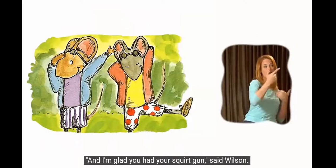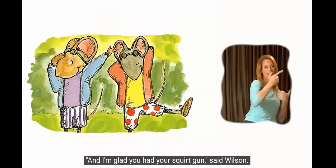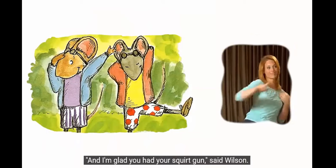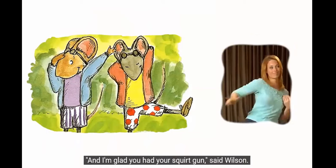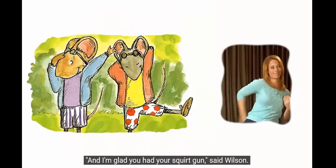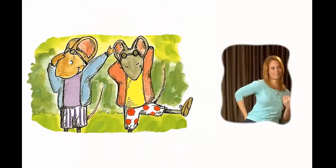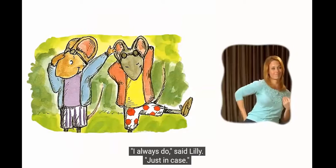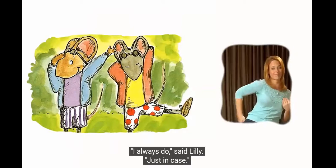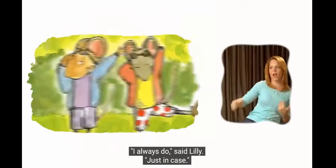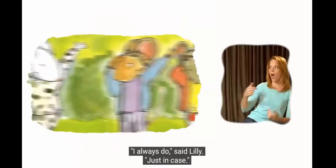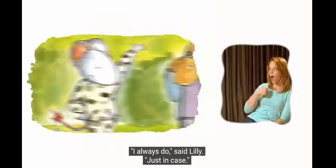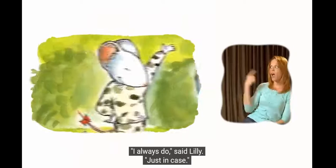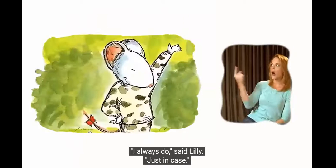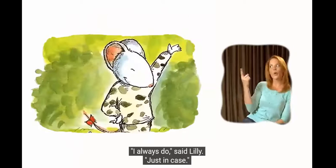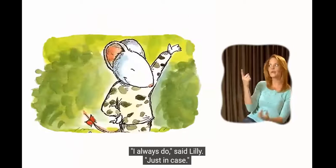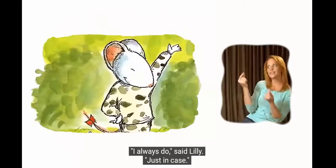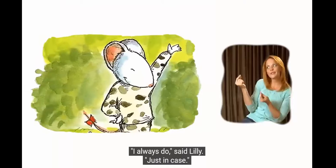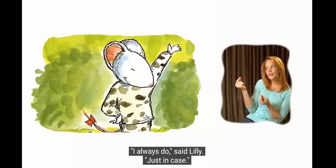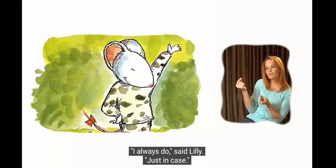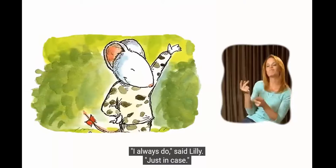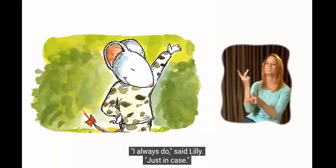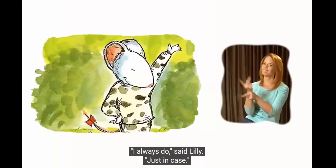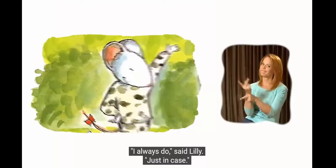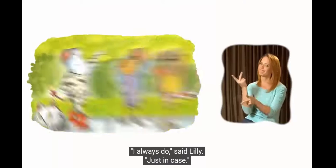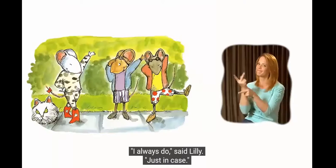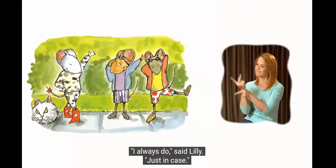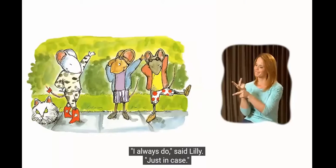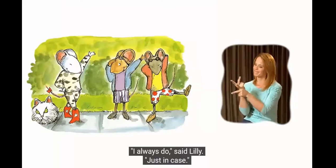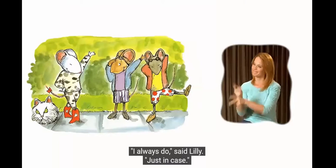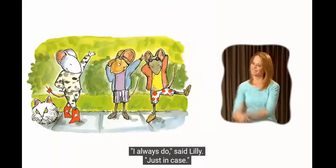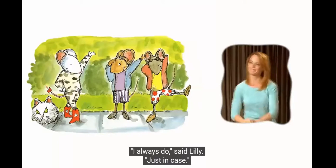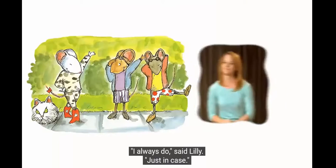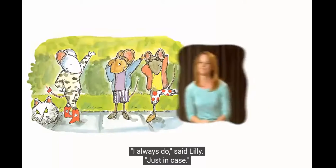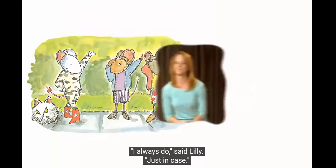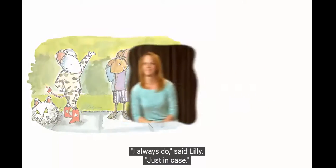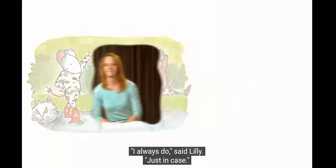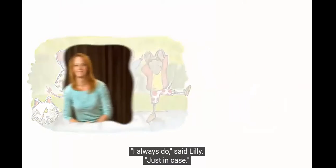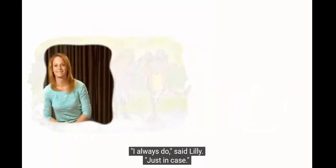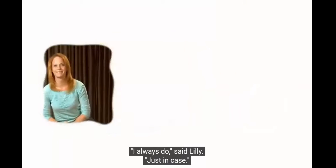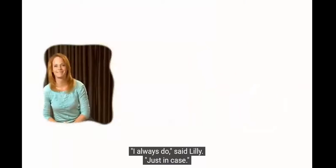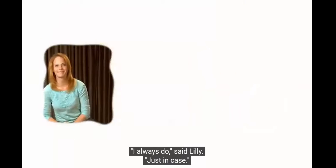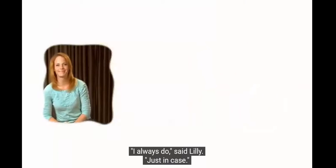said Wilson. I always do, said Lily, just in case.